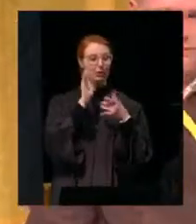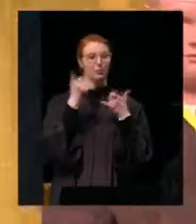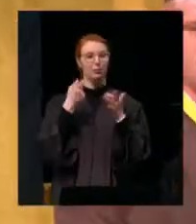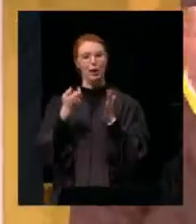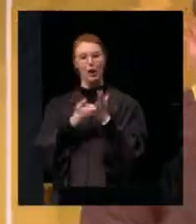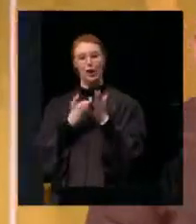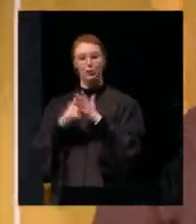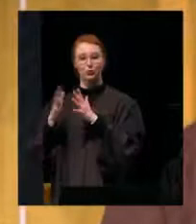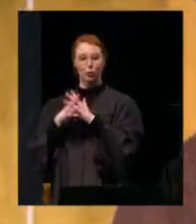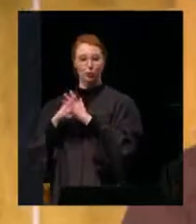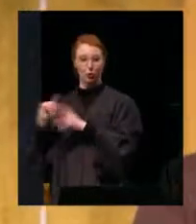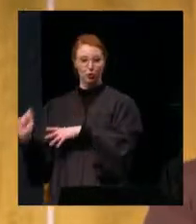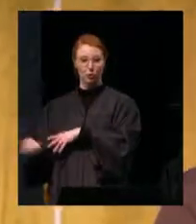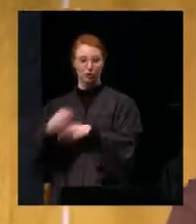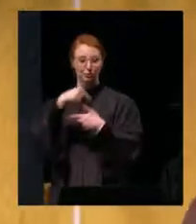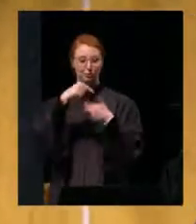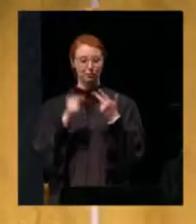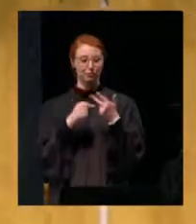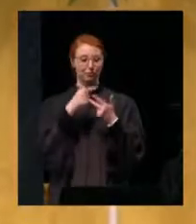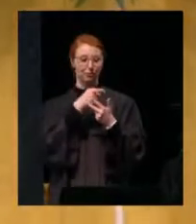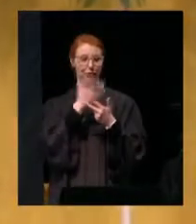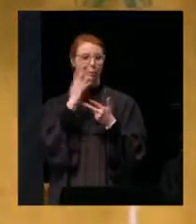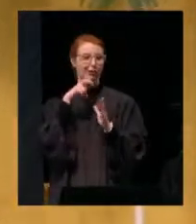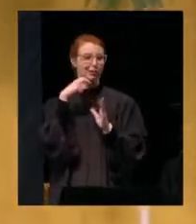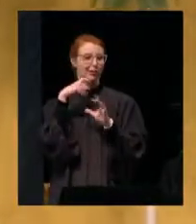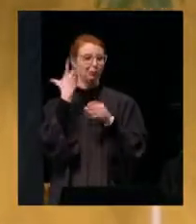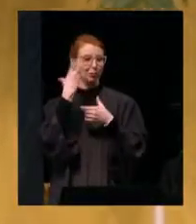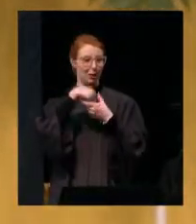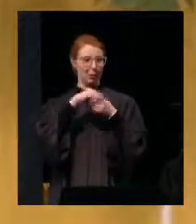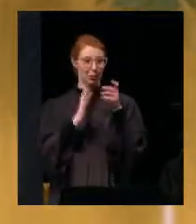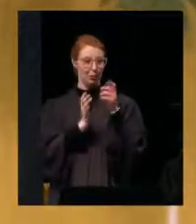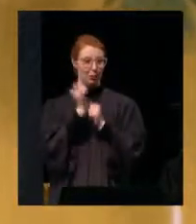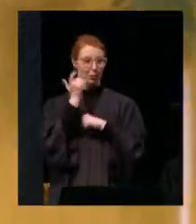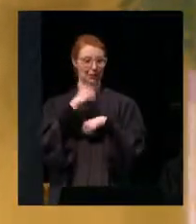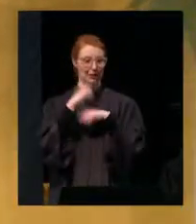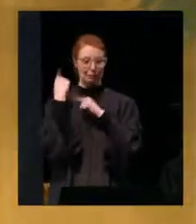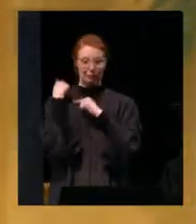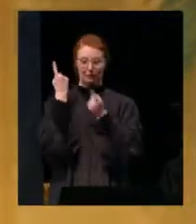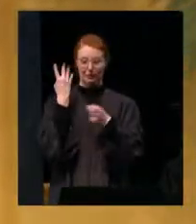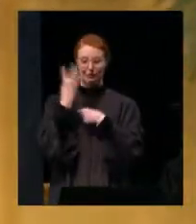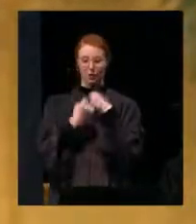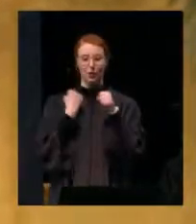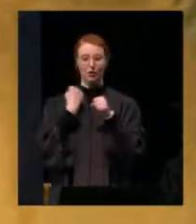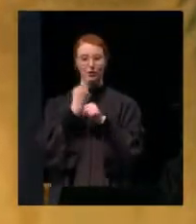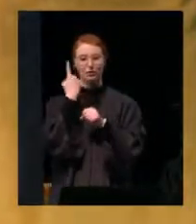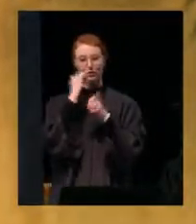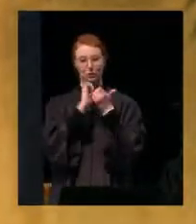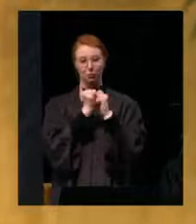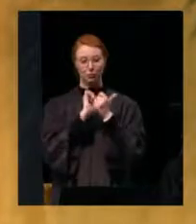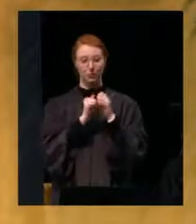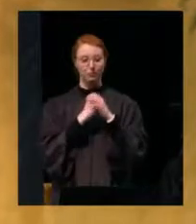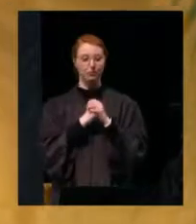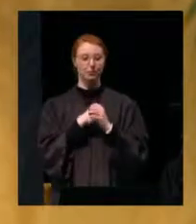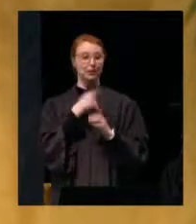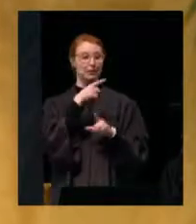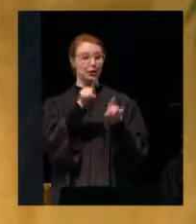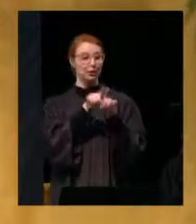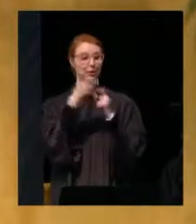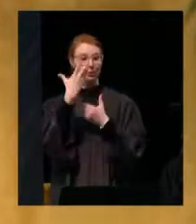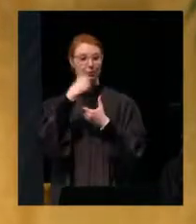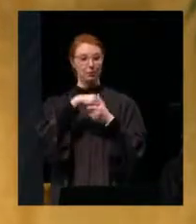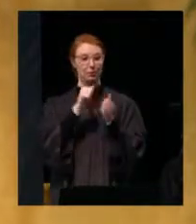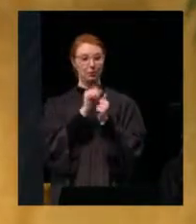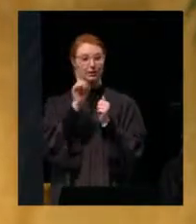golf. Those three things is what he participated in over the past 4 years for sports. He has also been involved with